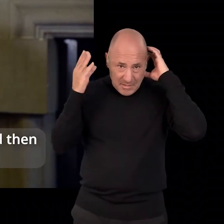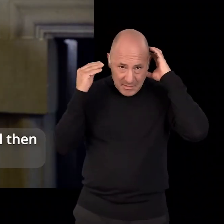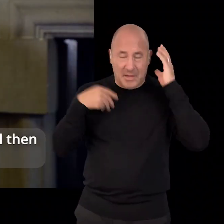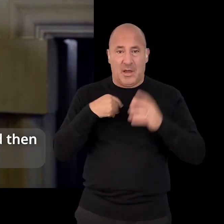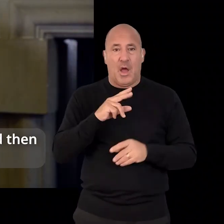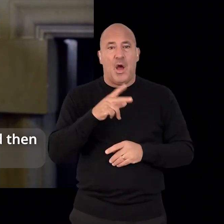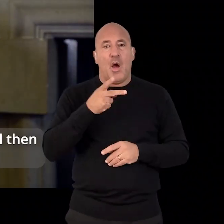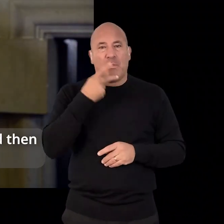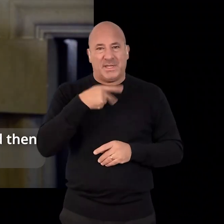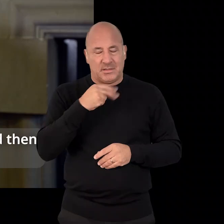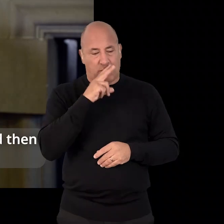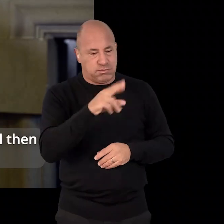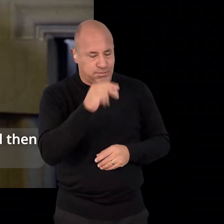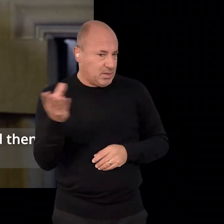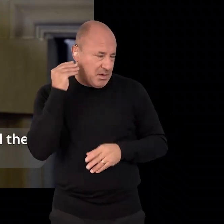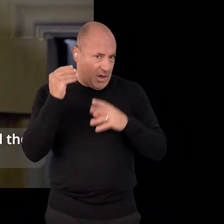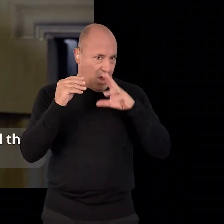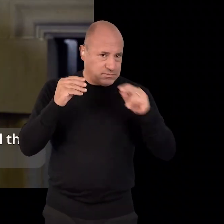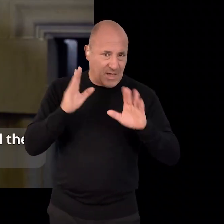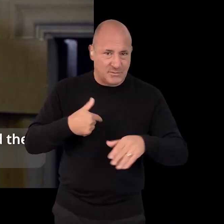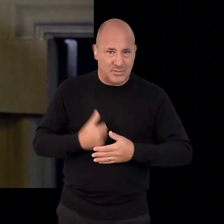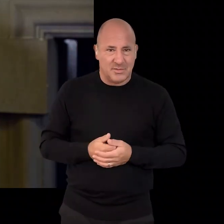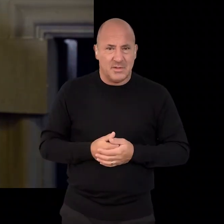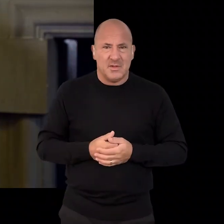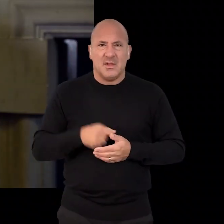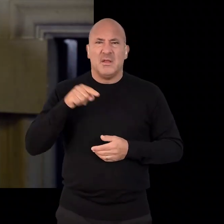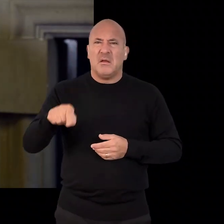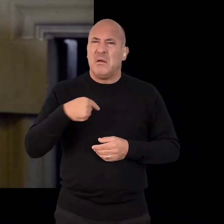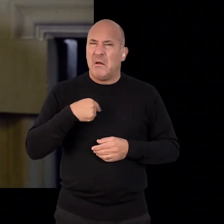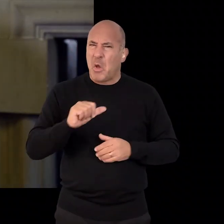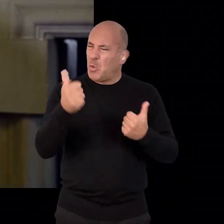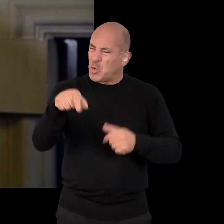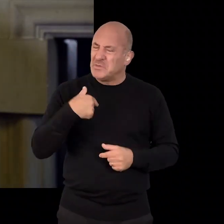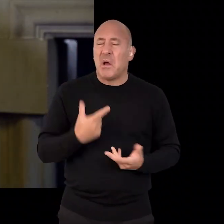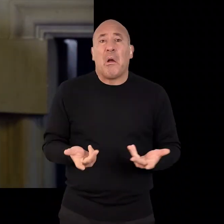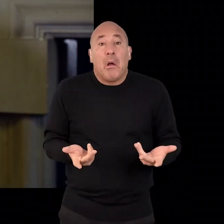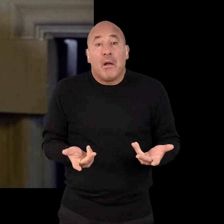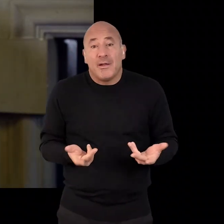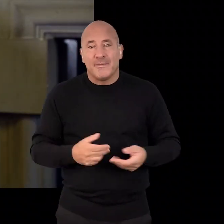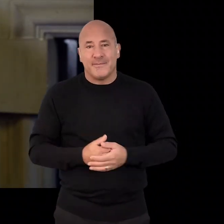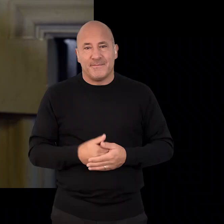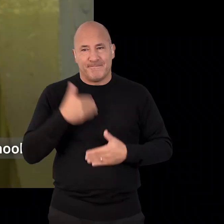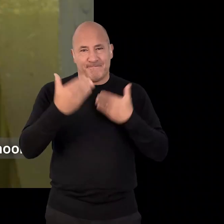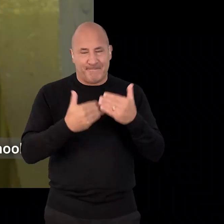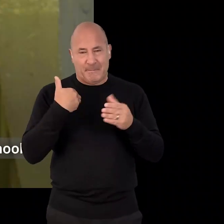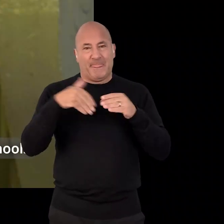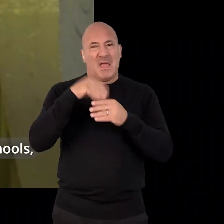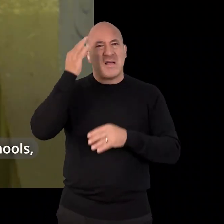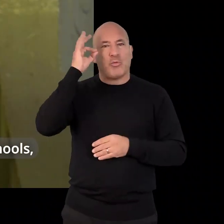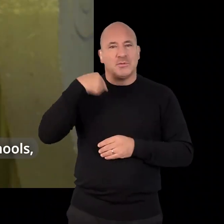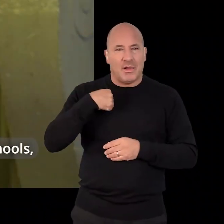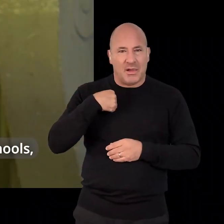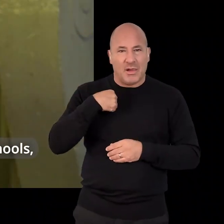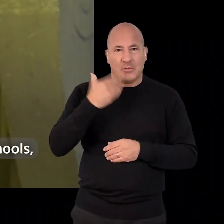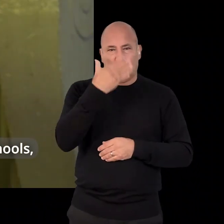then you had to repeat back what you'd heard. And bizarrely, I was never very good at that. When I became